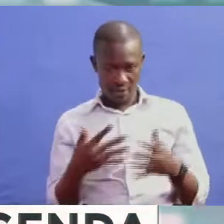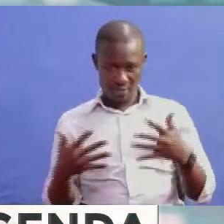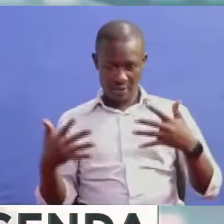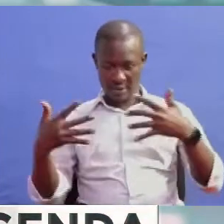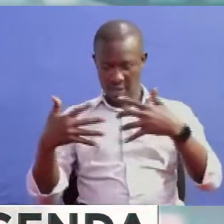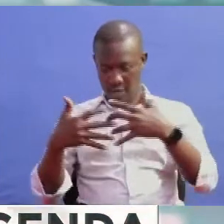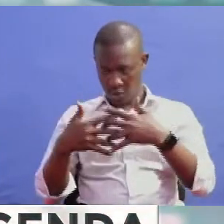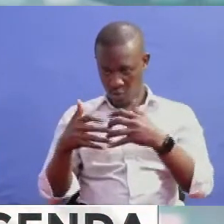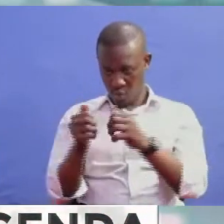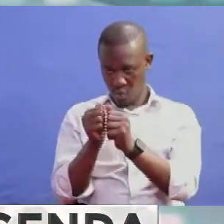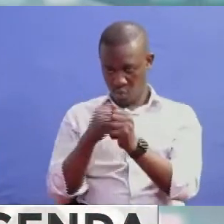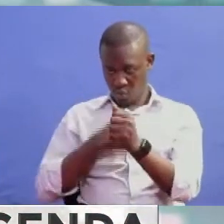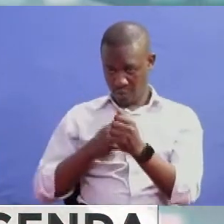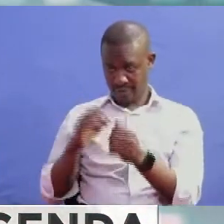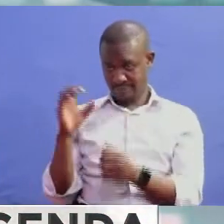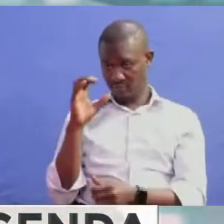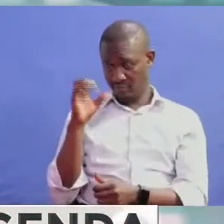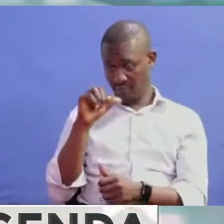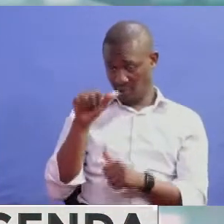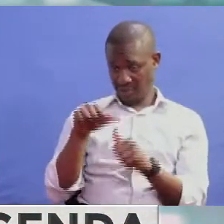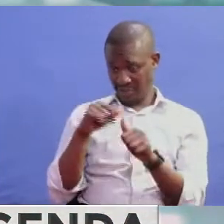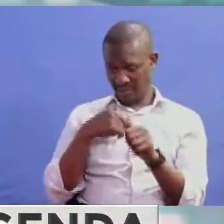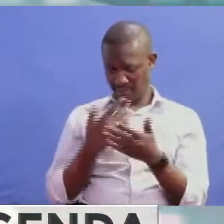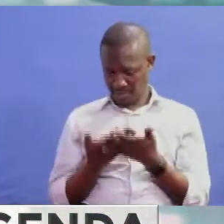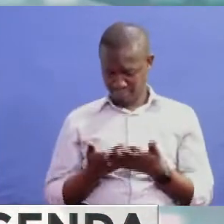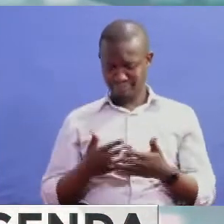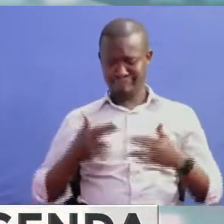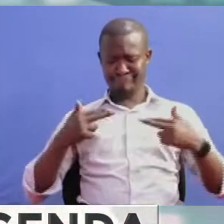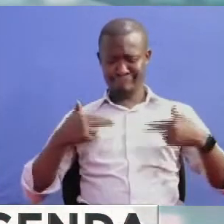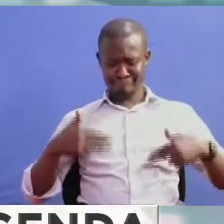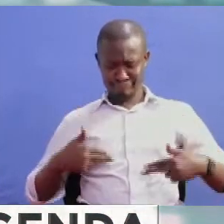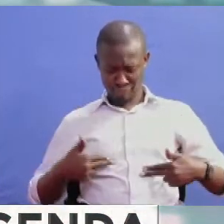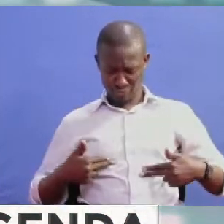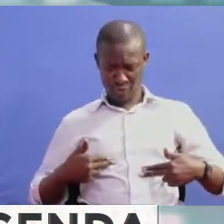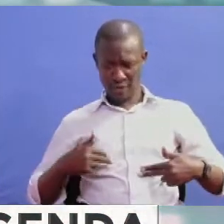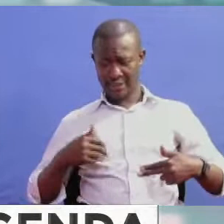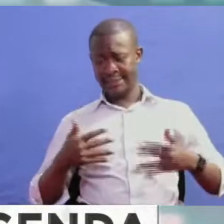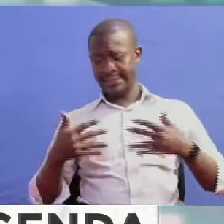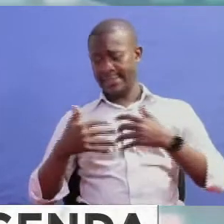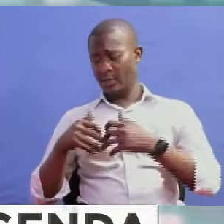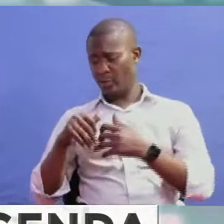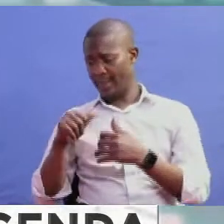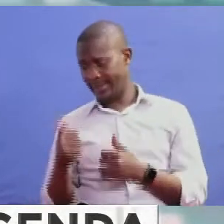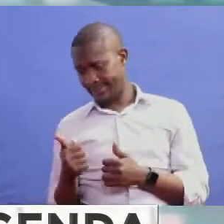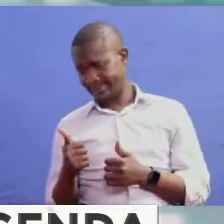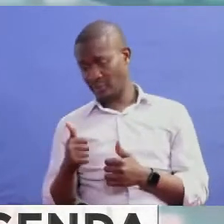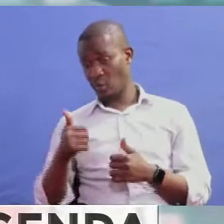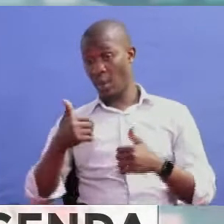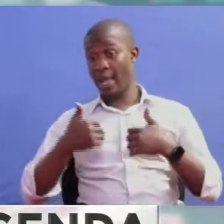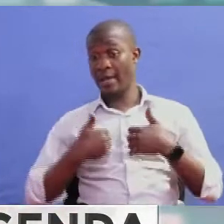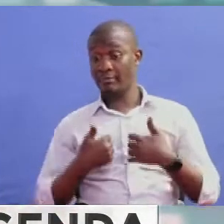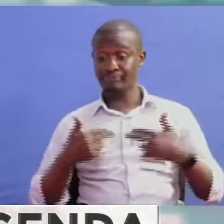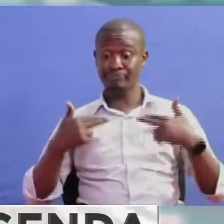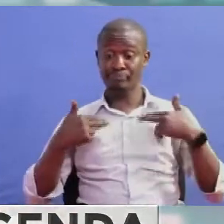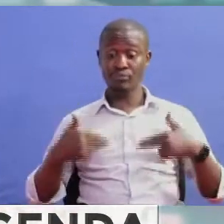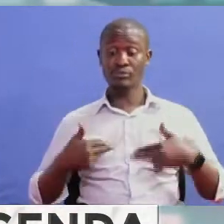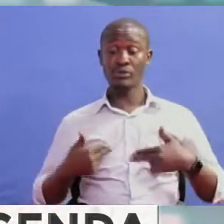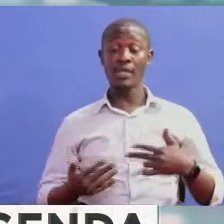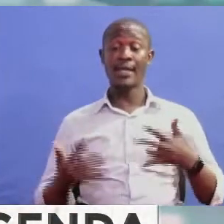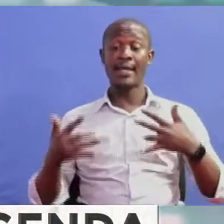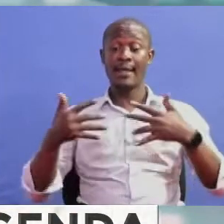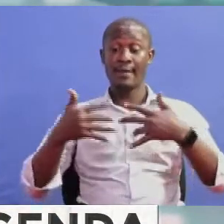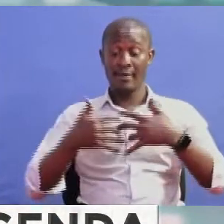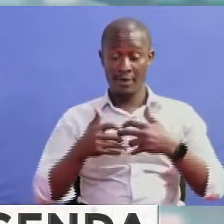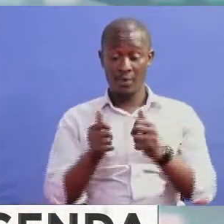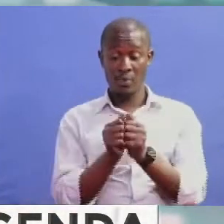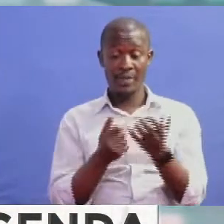customers, where it's about a human being interact with another human being. Now we have a human being interacting with